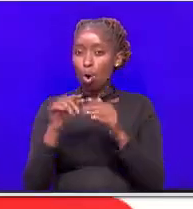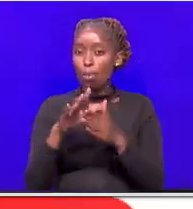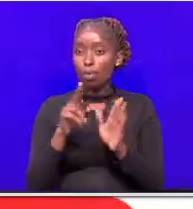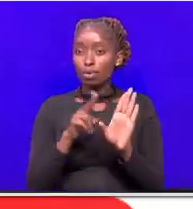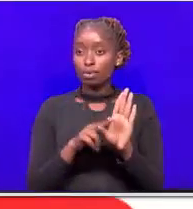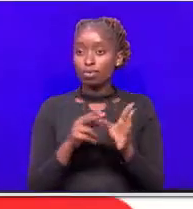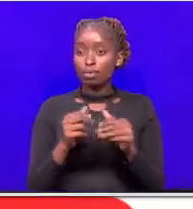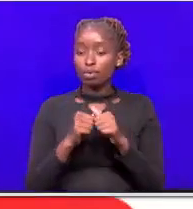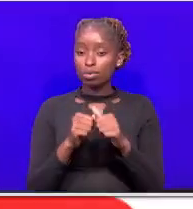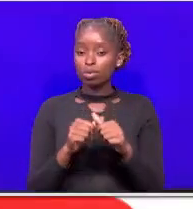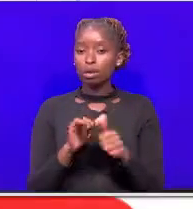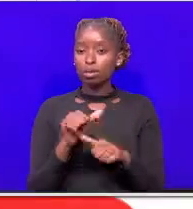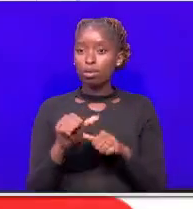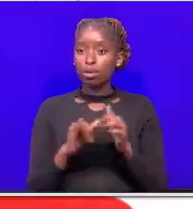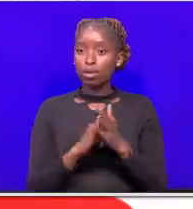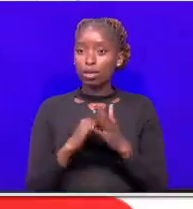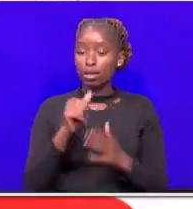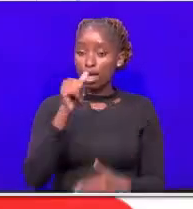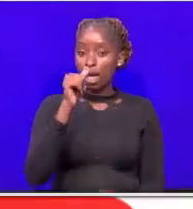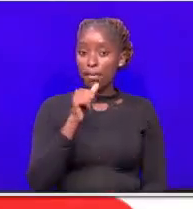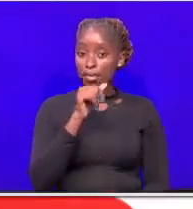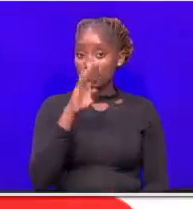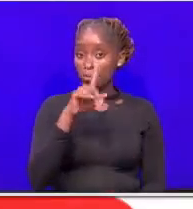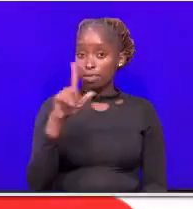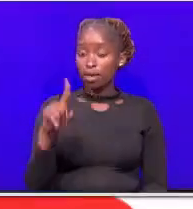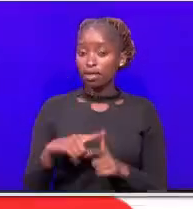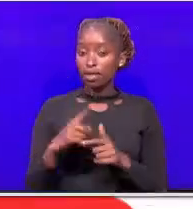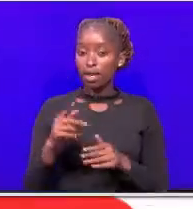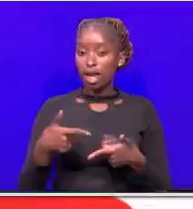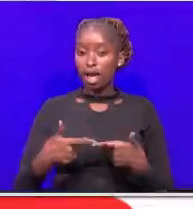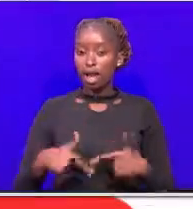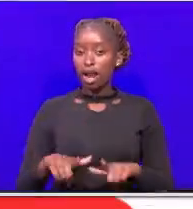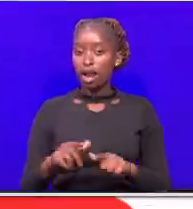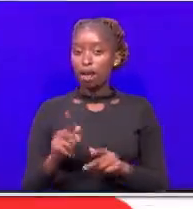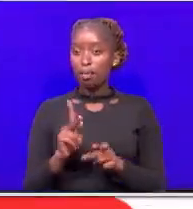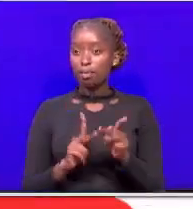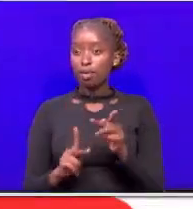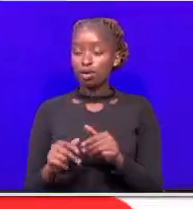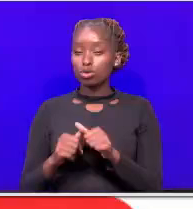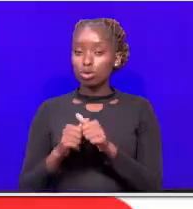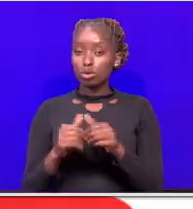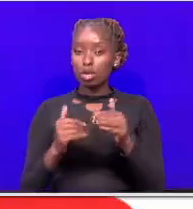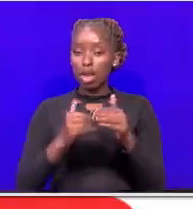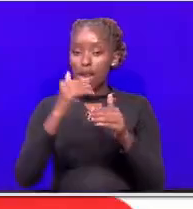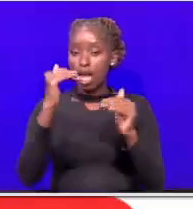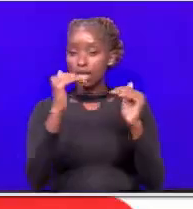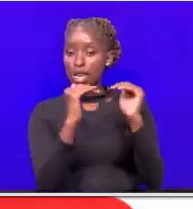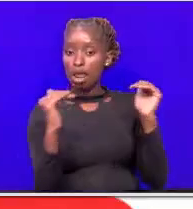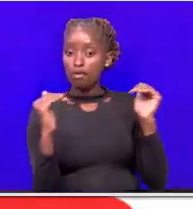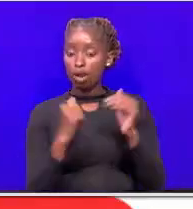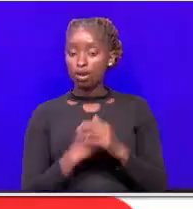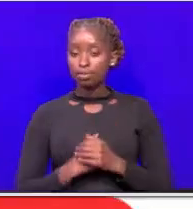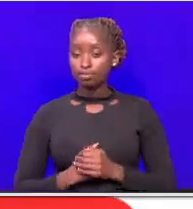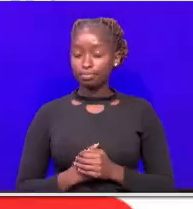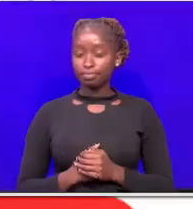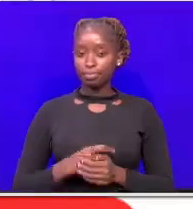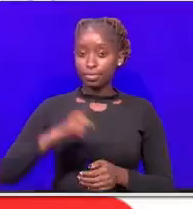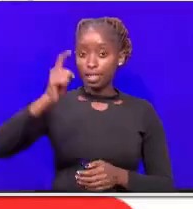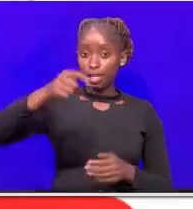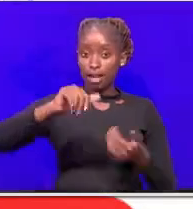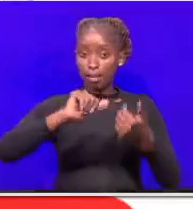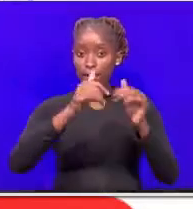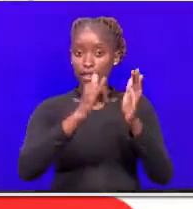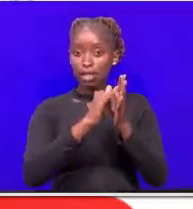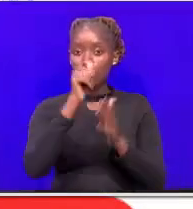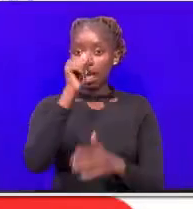IEBC Bill 2024 and allow the process move to the next level. It was to pass the IEBC Amendment